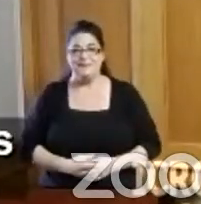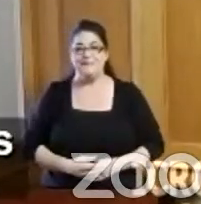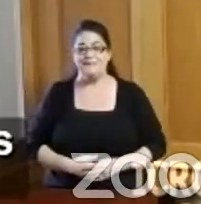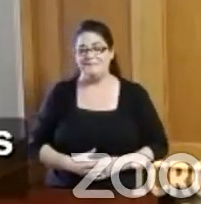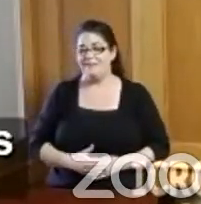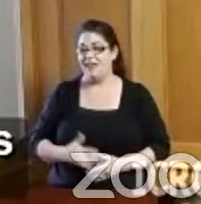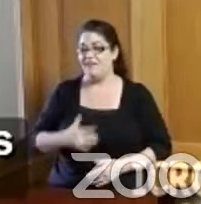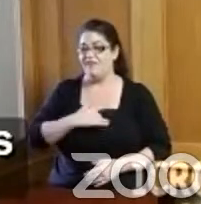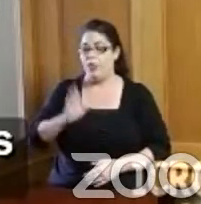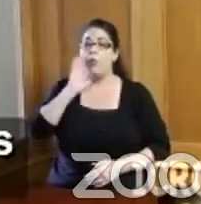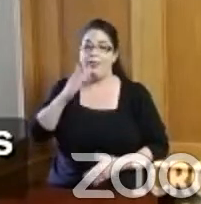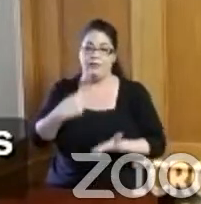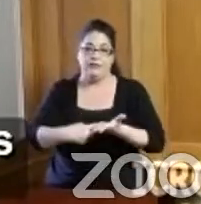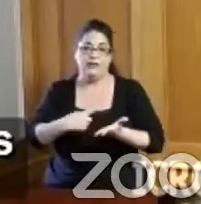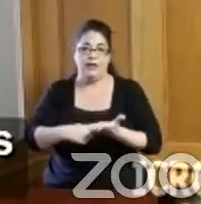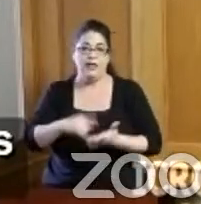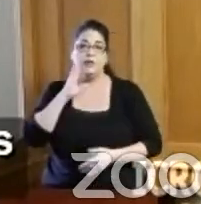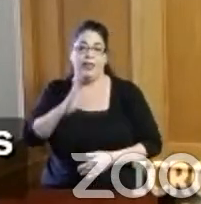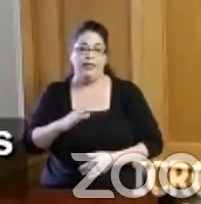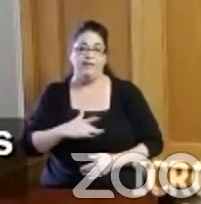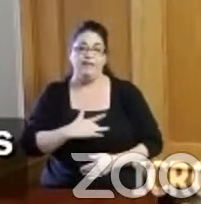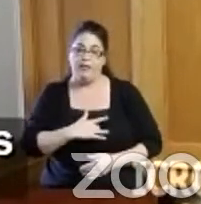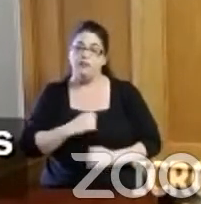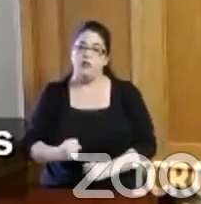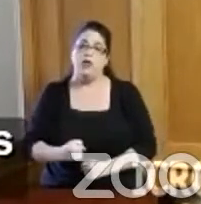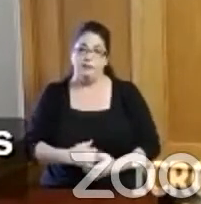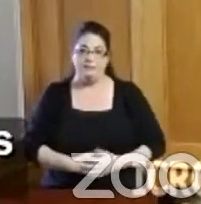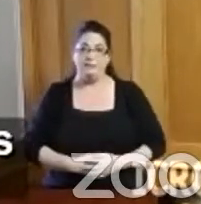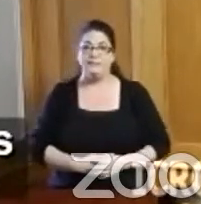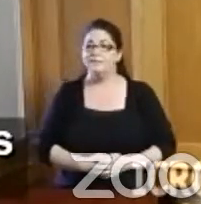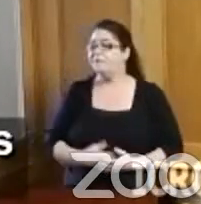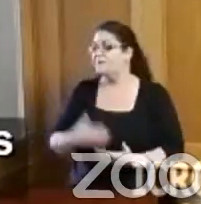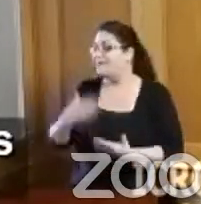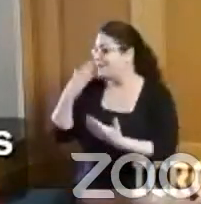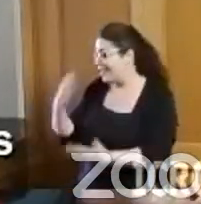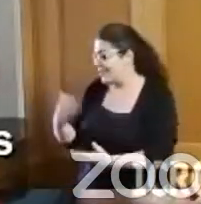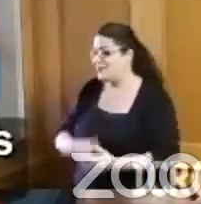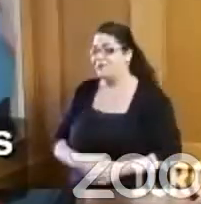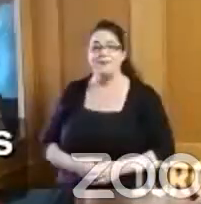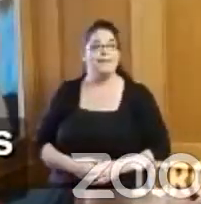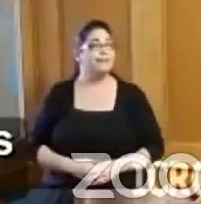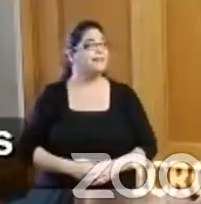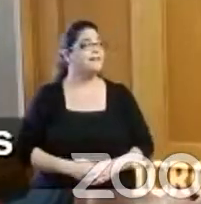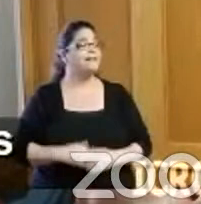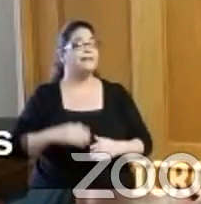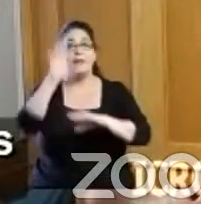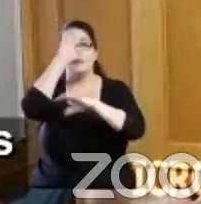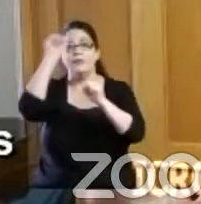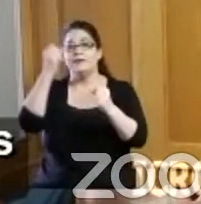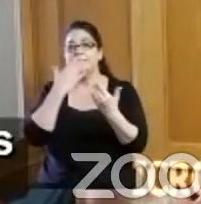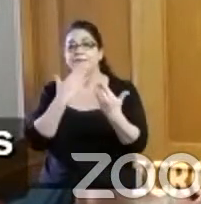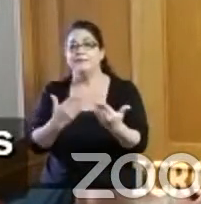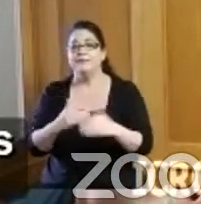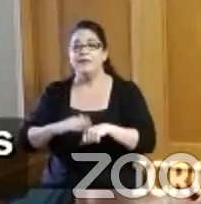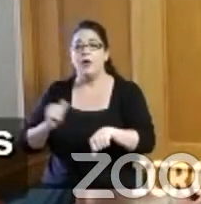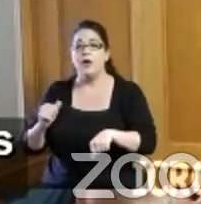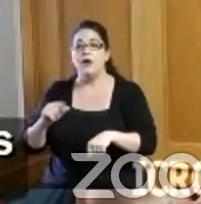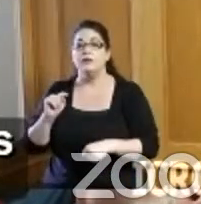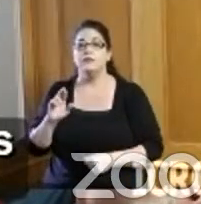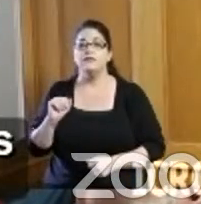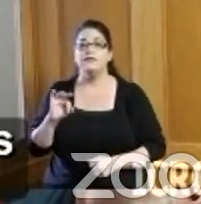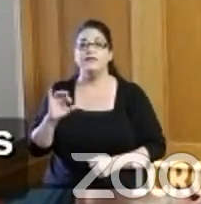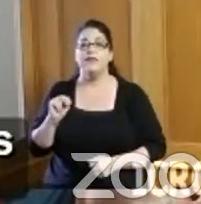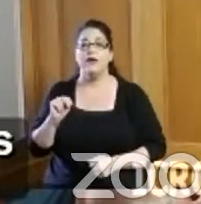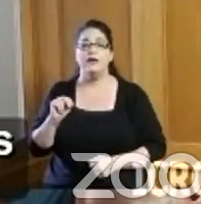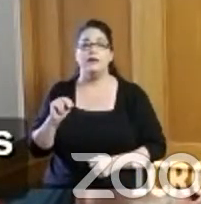going to address that to your satisfaction. Mm-hmm. Thank you. Thank you. Mm-hmm. Thanks. Next, we have Trifon